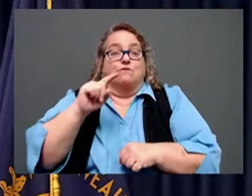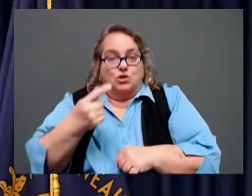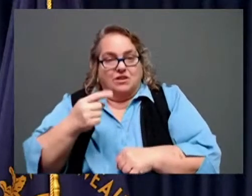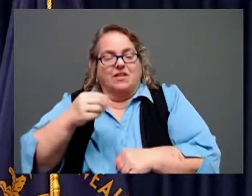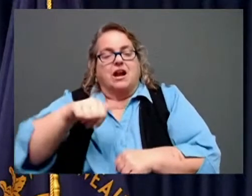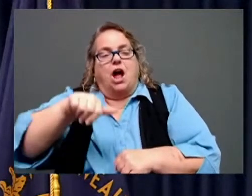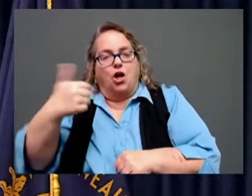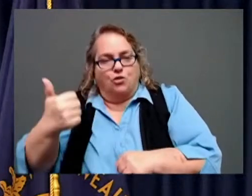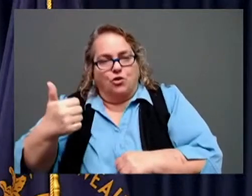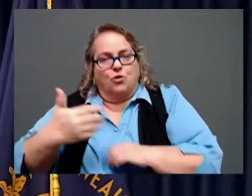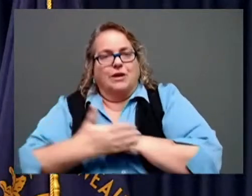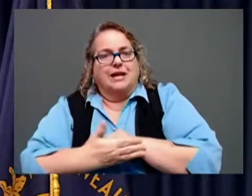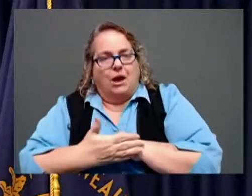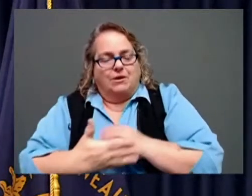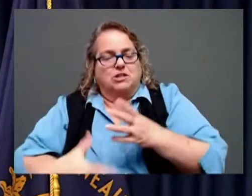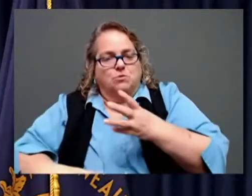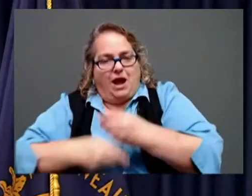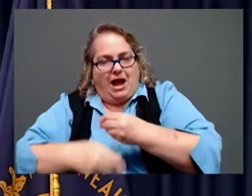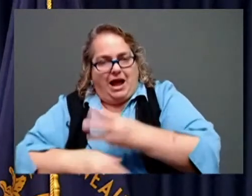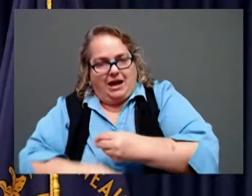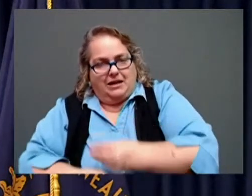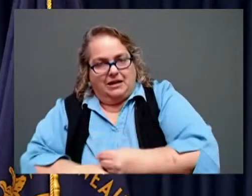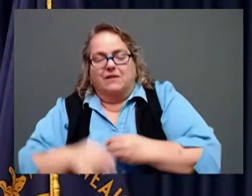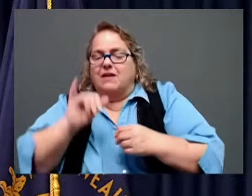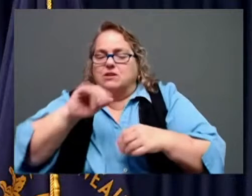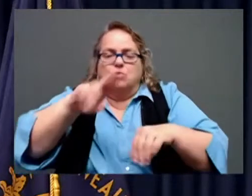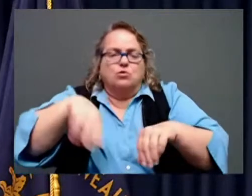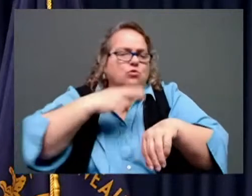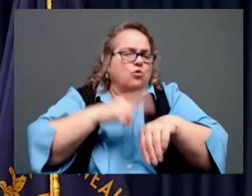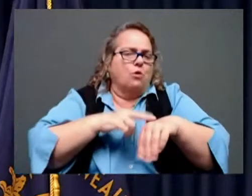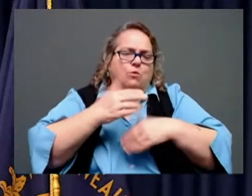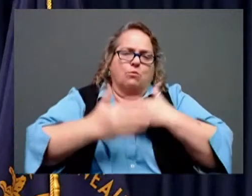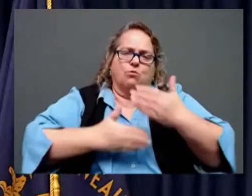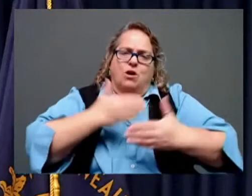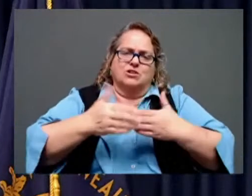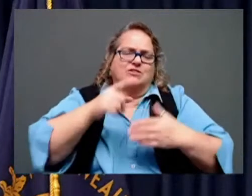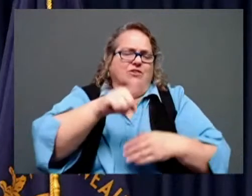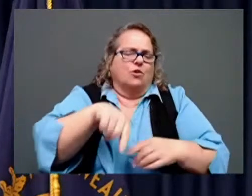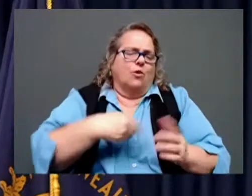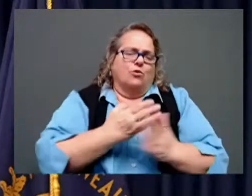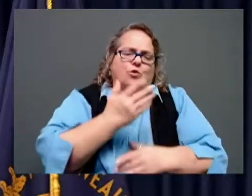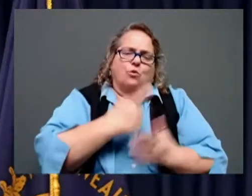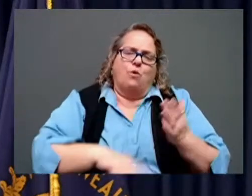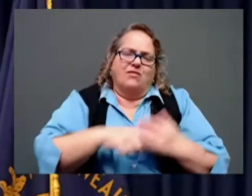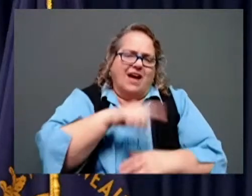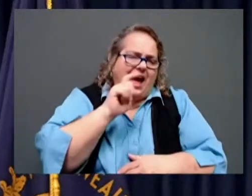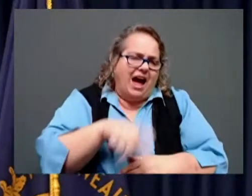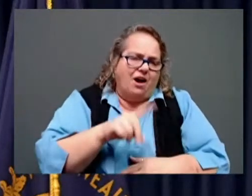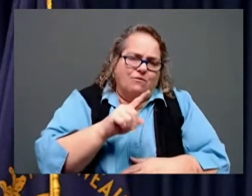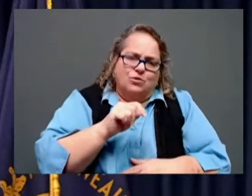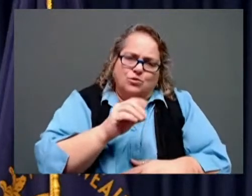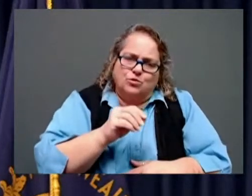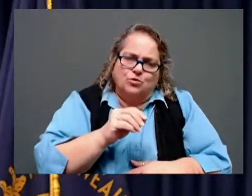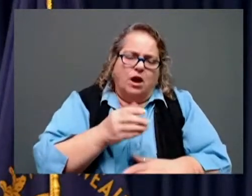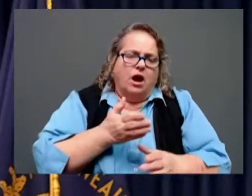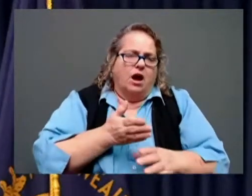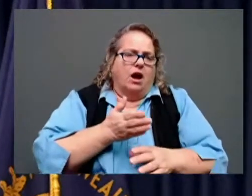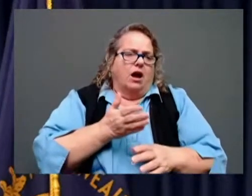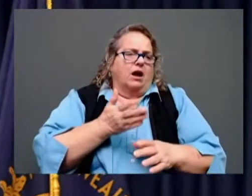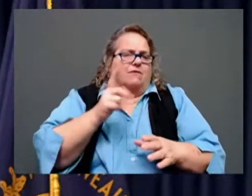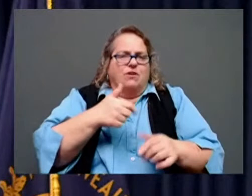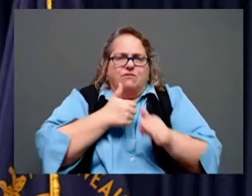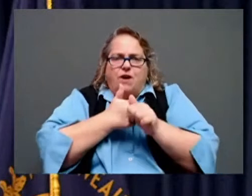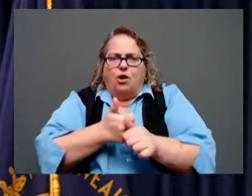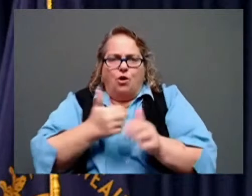normal process. They're going through what they have to under the statutes and the regs and congressional oversight. So I've talked